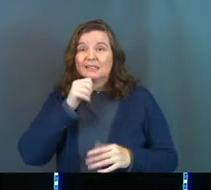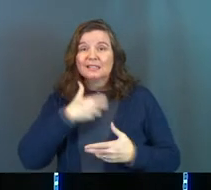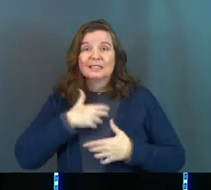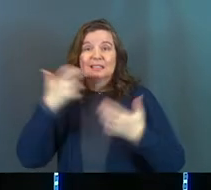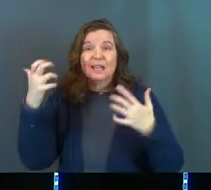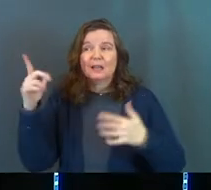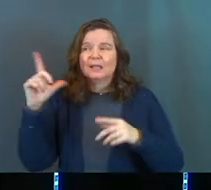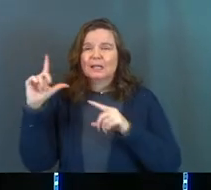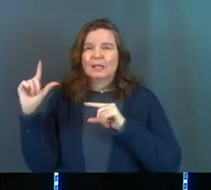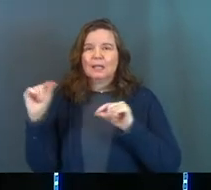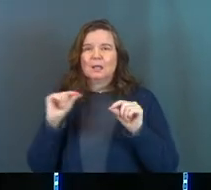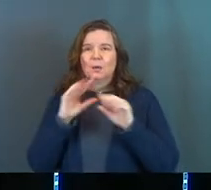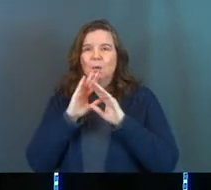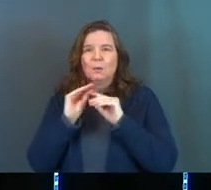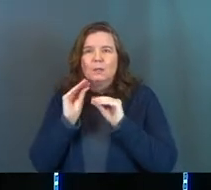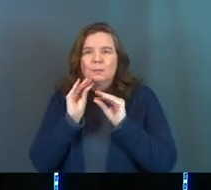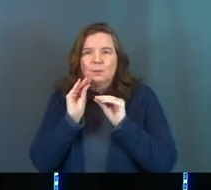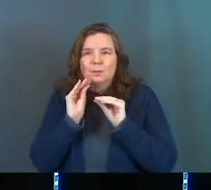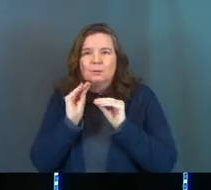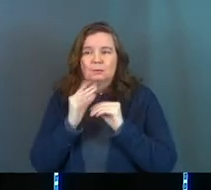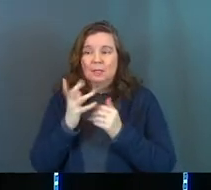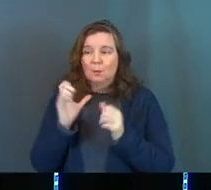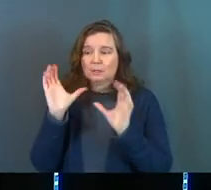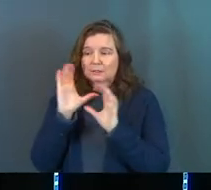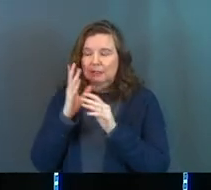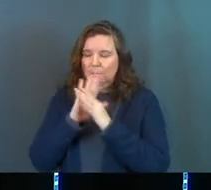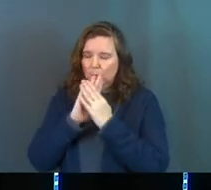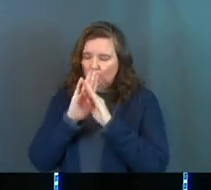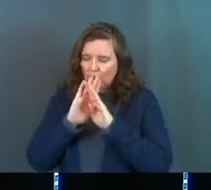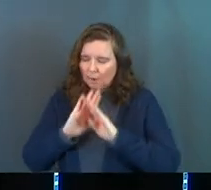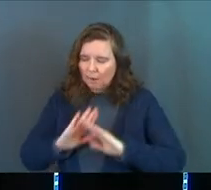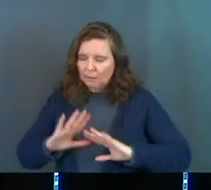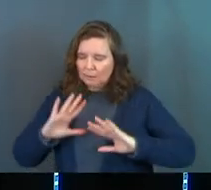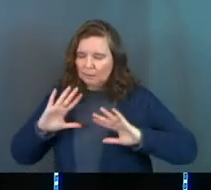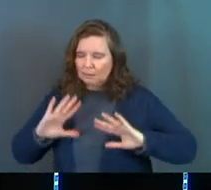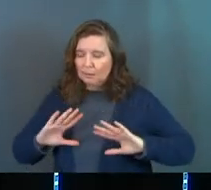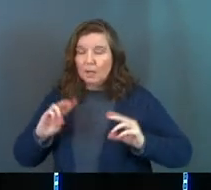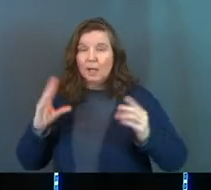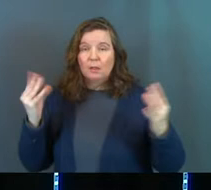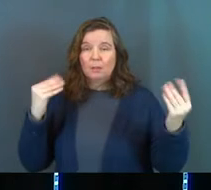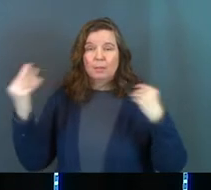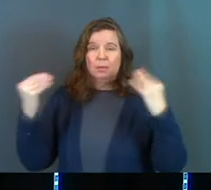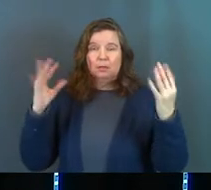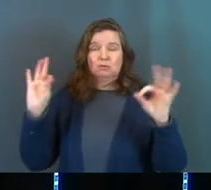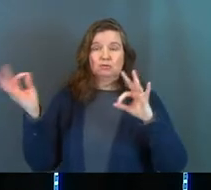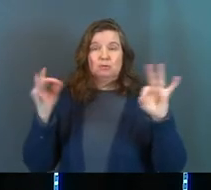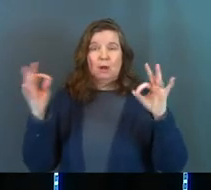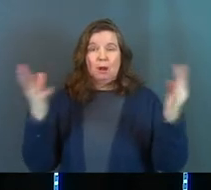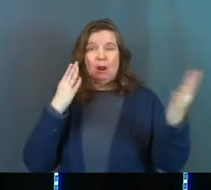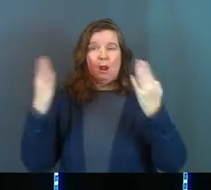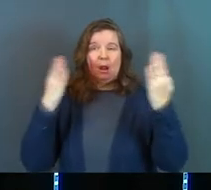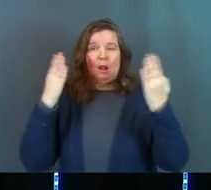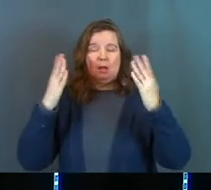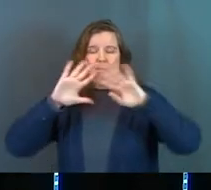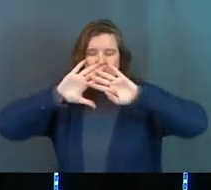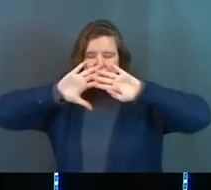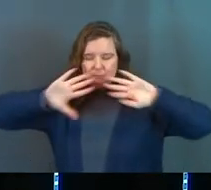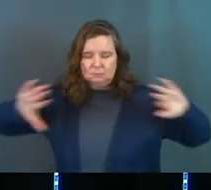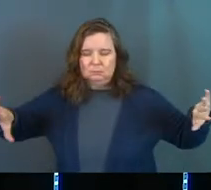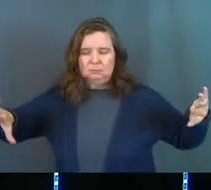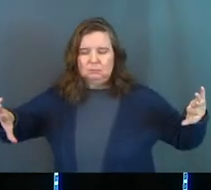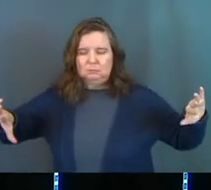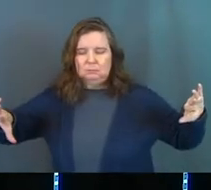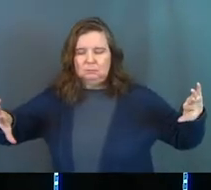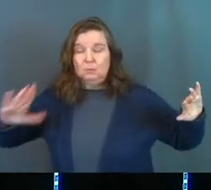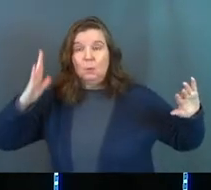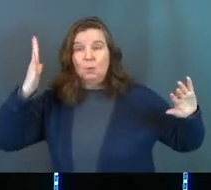is. He wants us to seek, he wants us to get quiet, and he wants us to quiet the world around us. And the reason he wants us to quiet the world around us is because